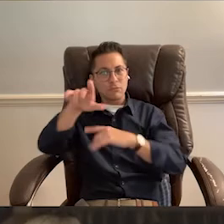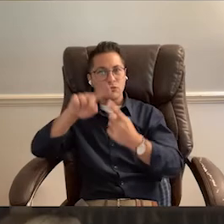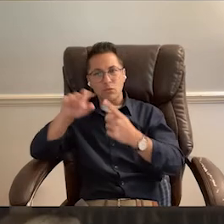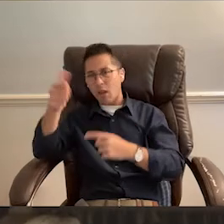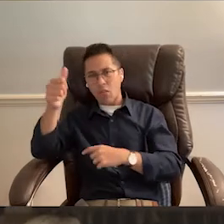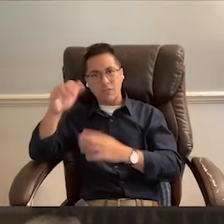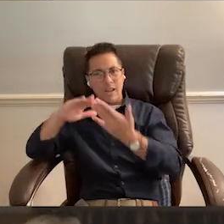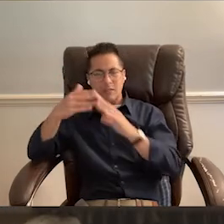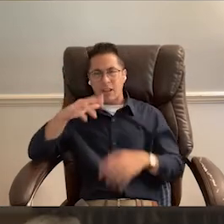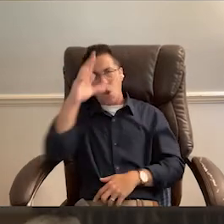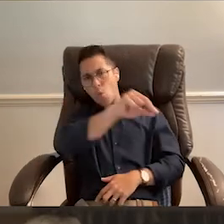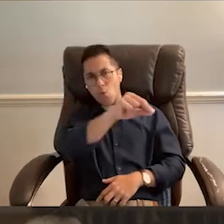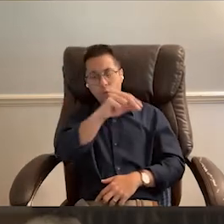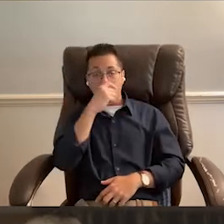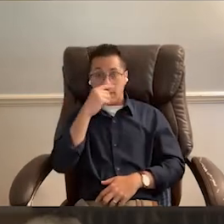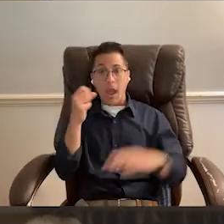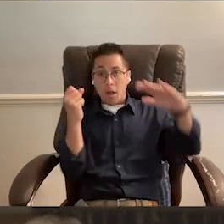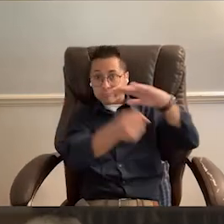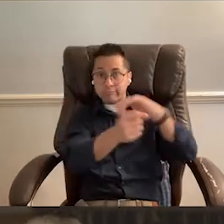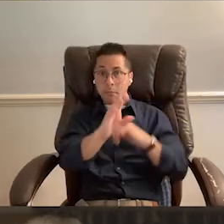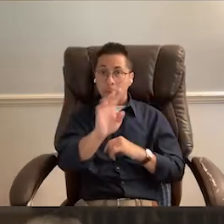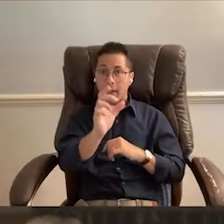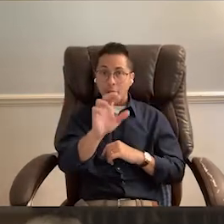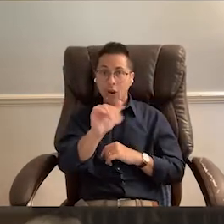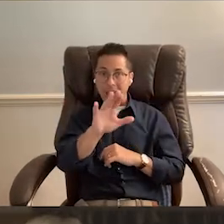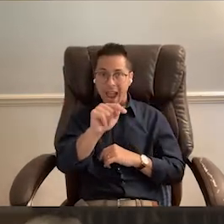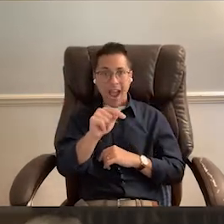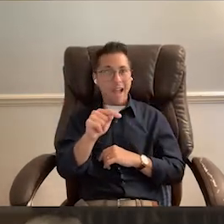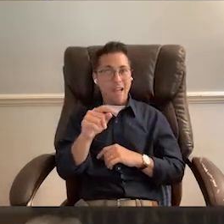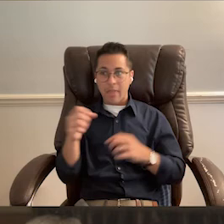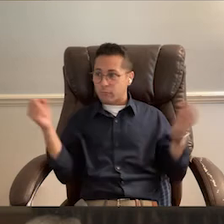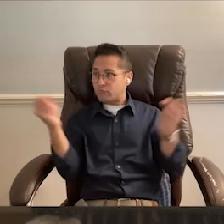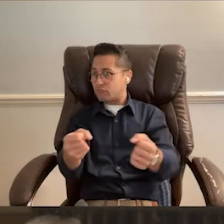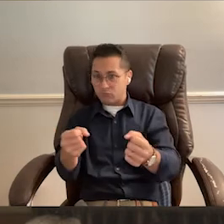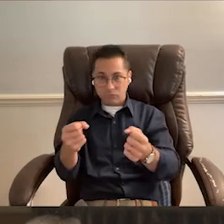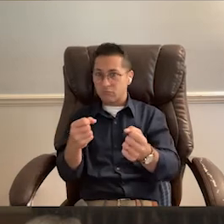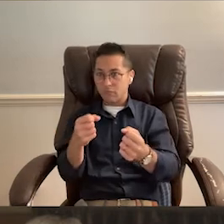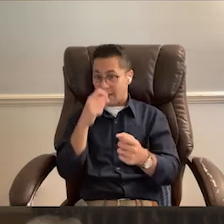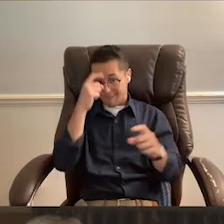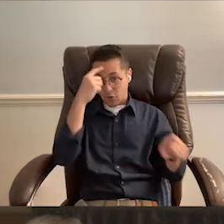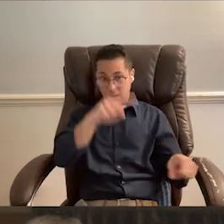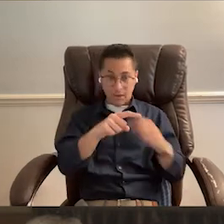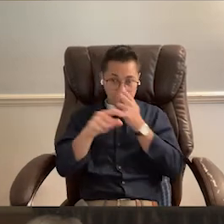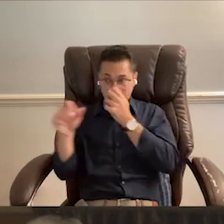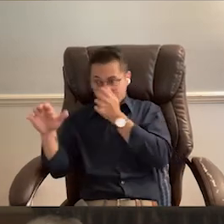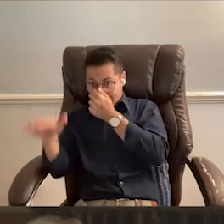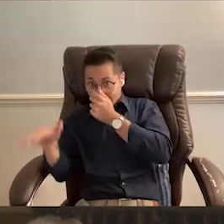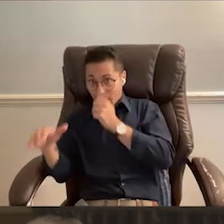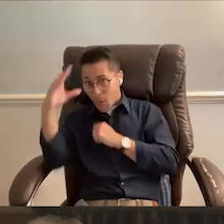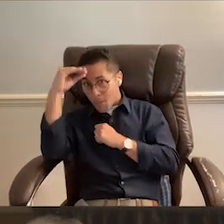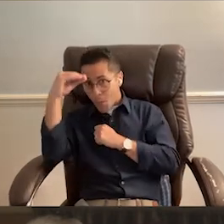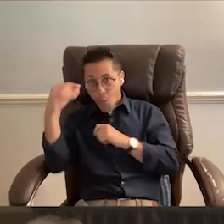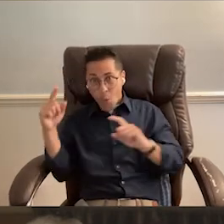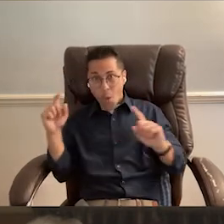all they didn't even have room for him. They said they were gonna send him to another county. I said no. Yeah. And then they Baker Act him, and then they put all